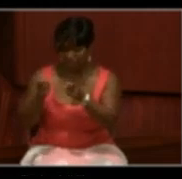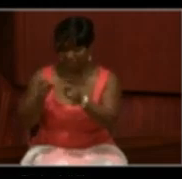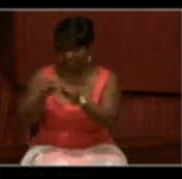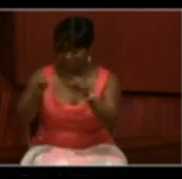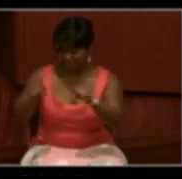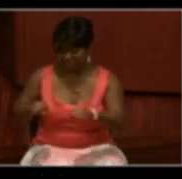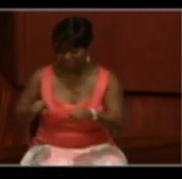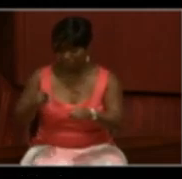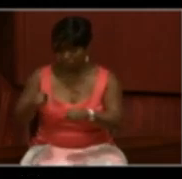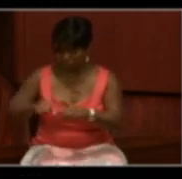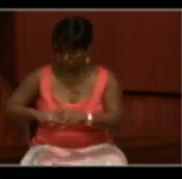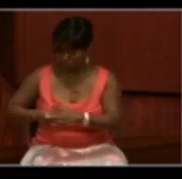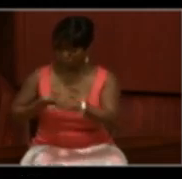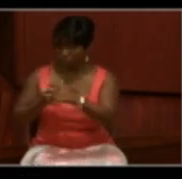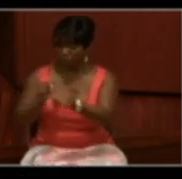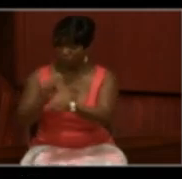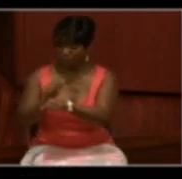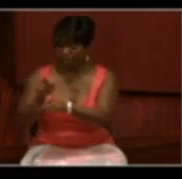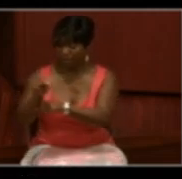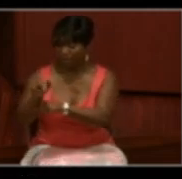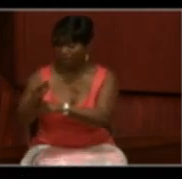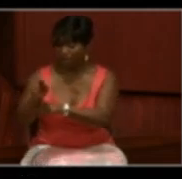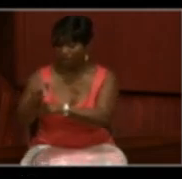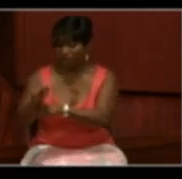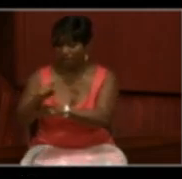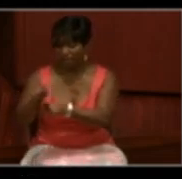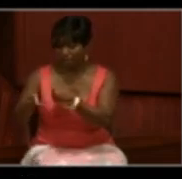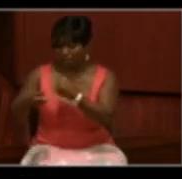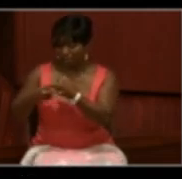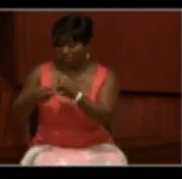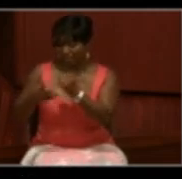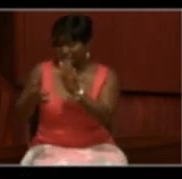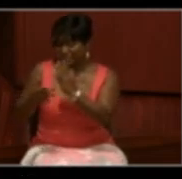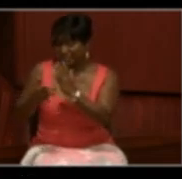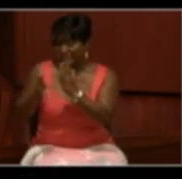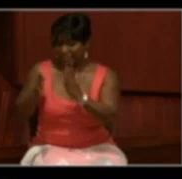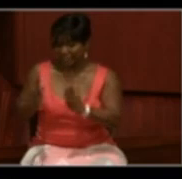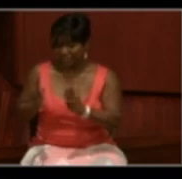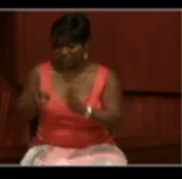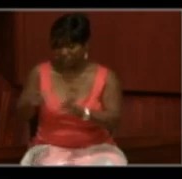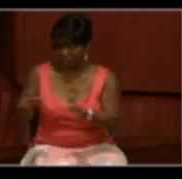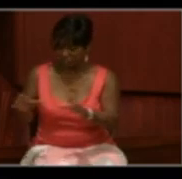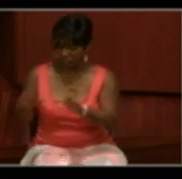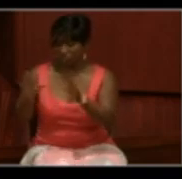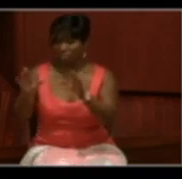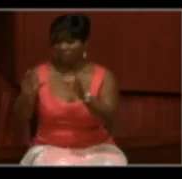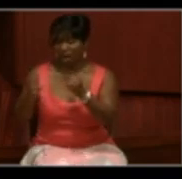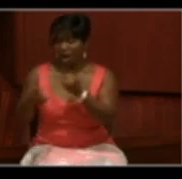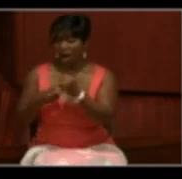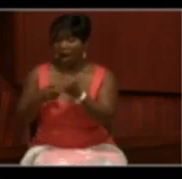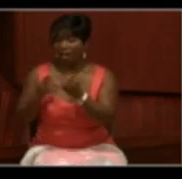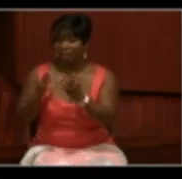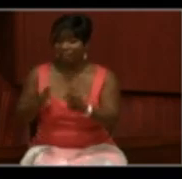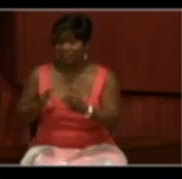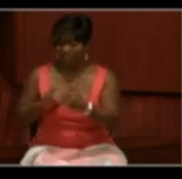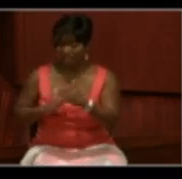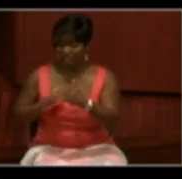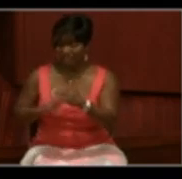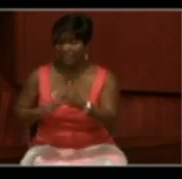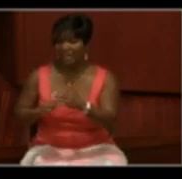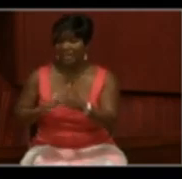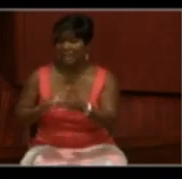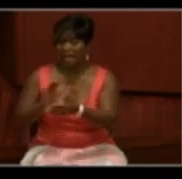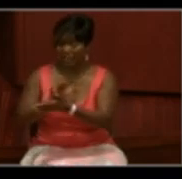Archives as a preservation technician. And Ashley is a certified archivist under the Academy of